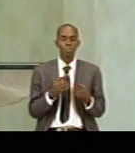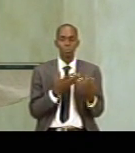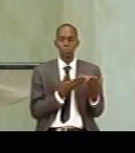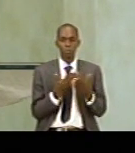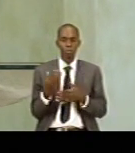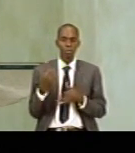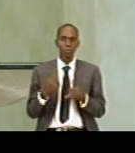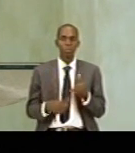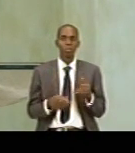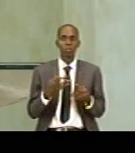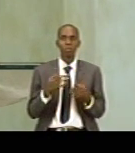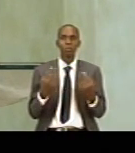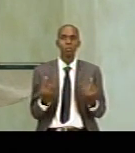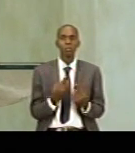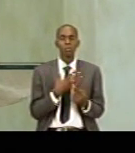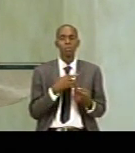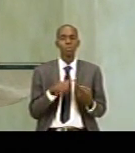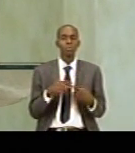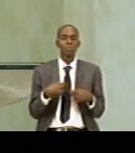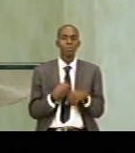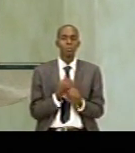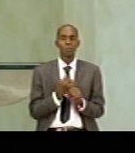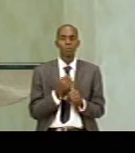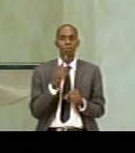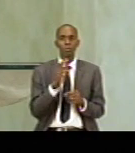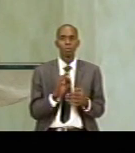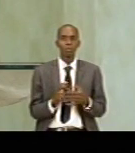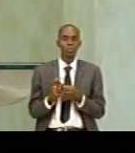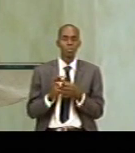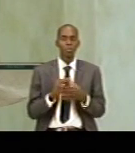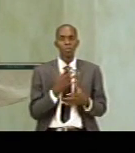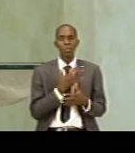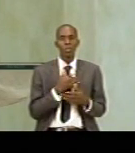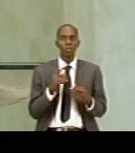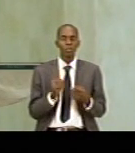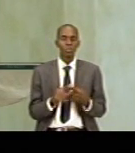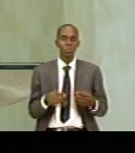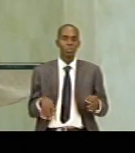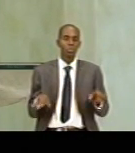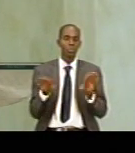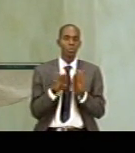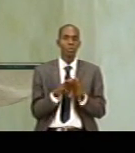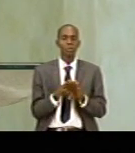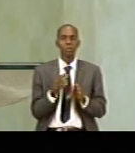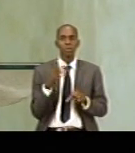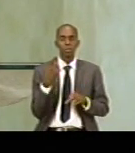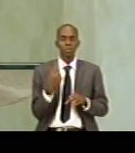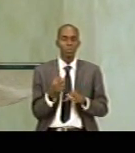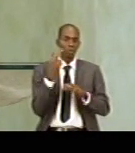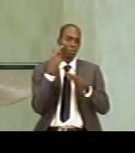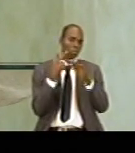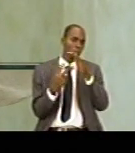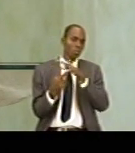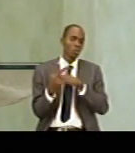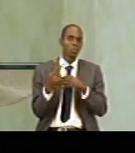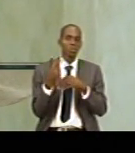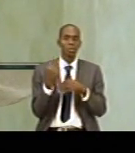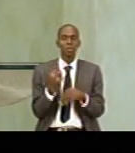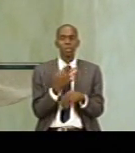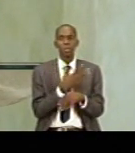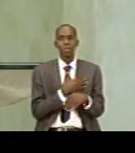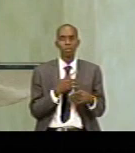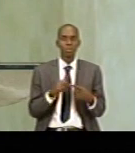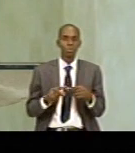and to make reconciliation and to seal up the vision and prophecy and to anoint